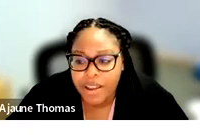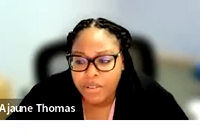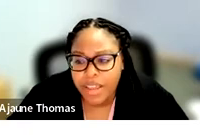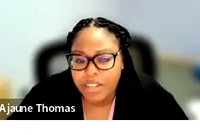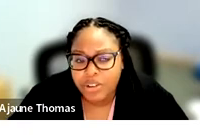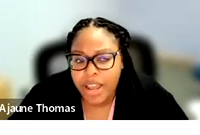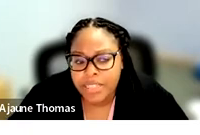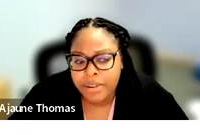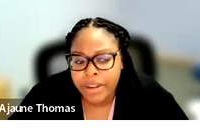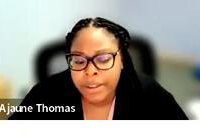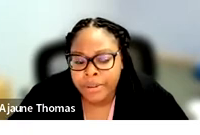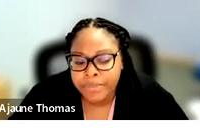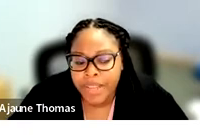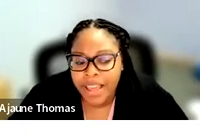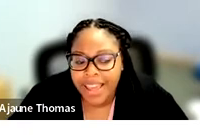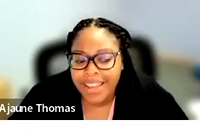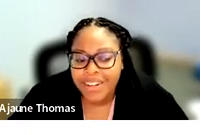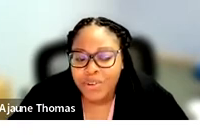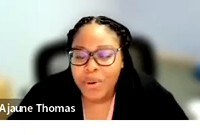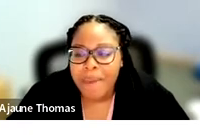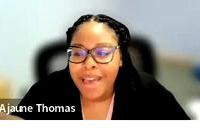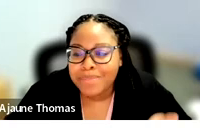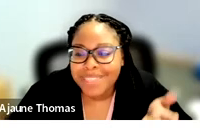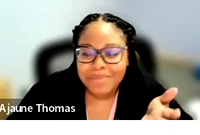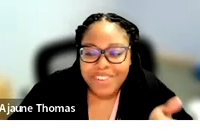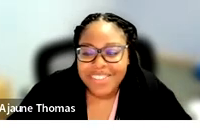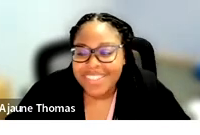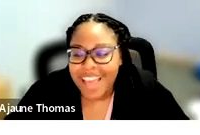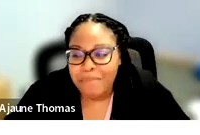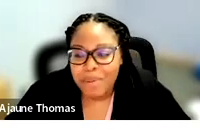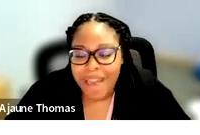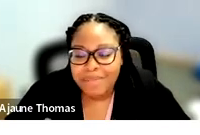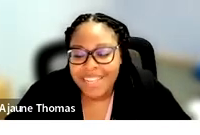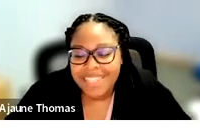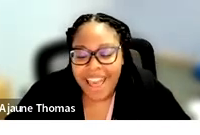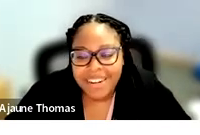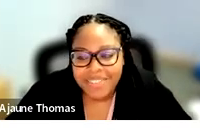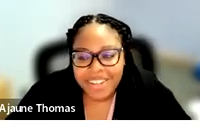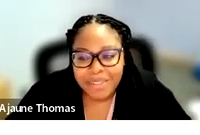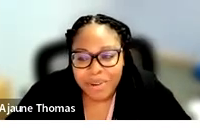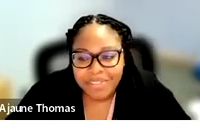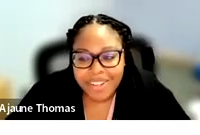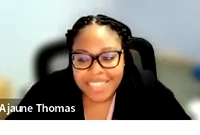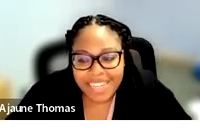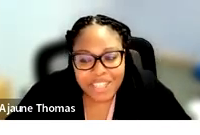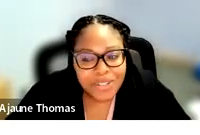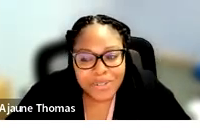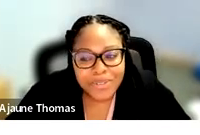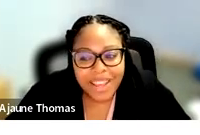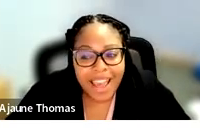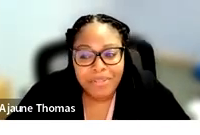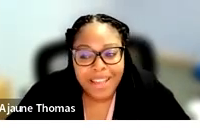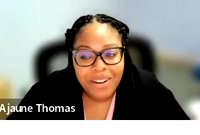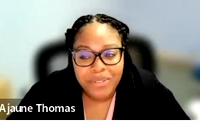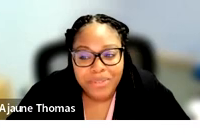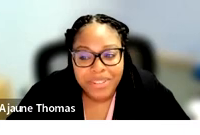turn that off. I don't think Android has that right now. And Google Maps versus Apple Maps, that's kind of a preference thing too.